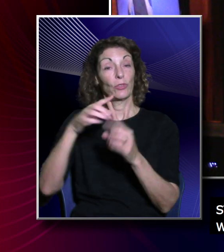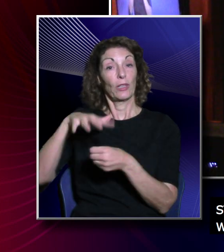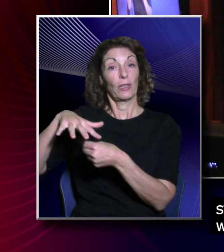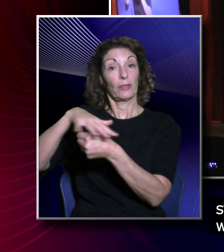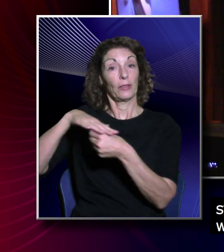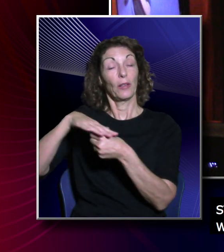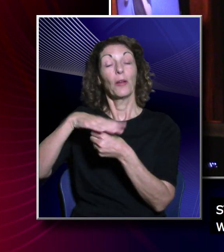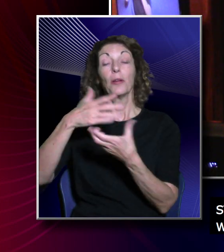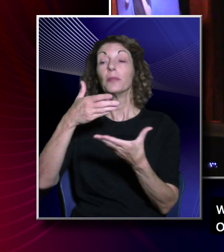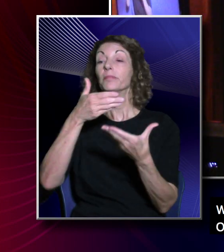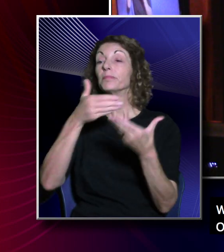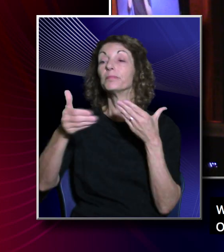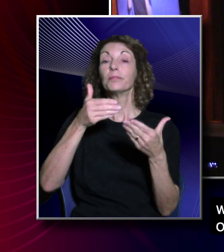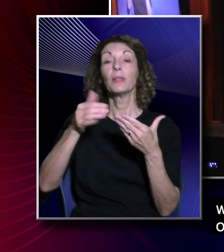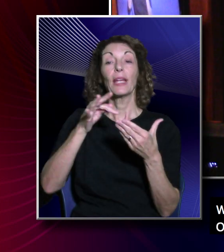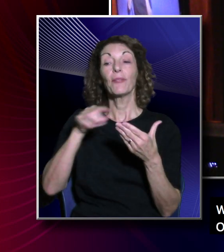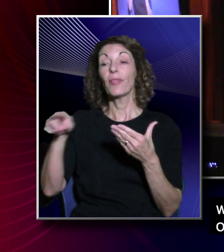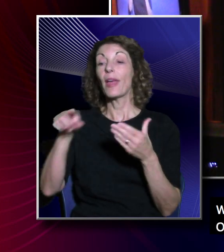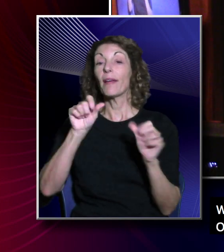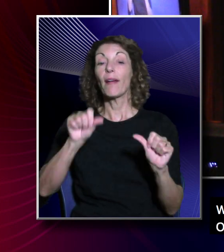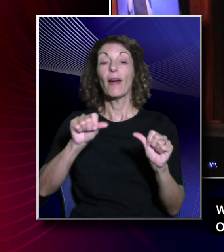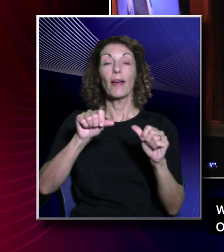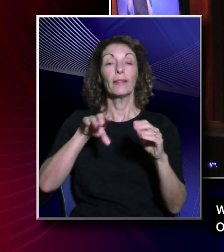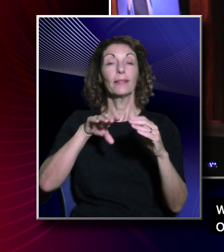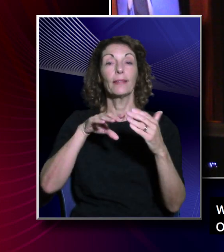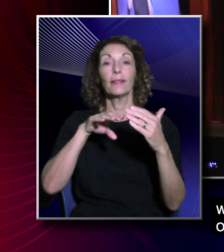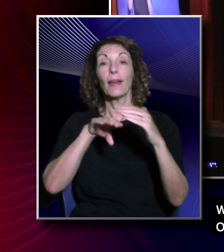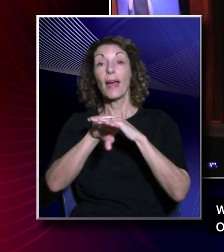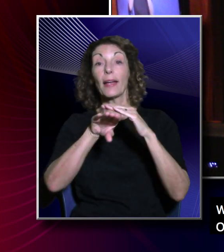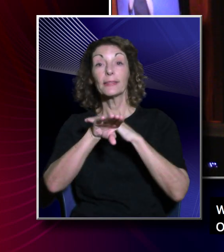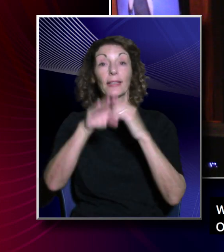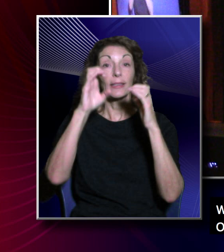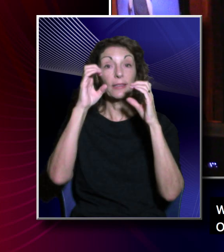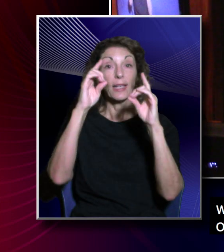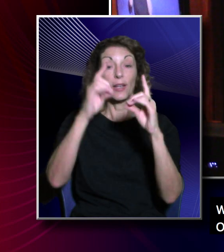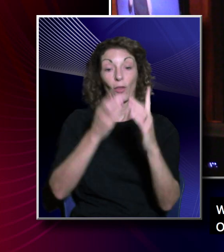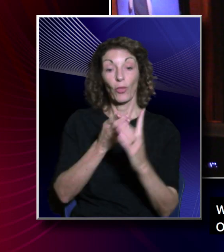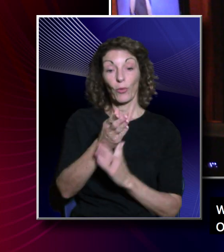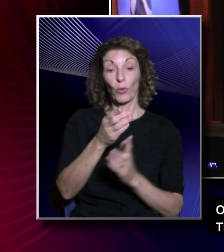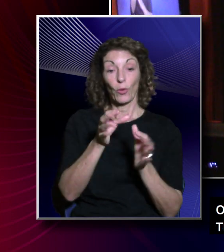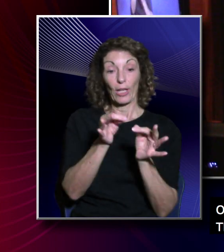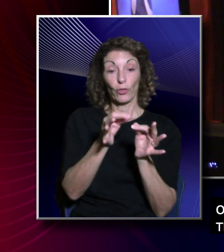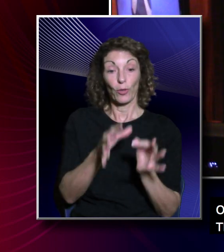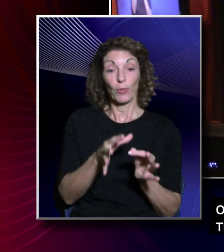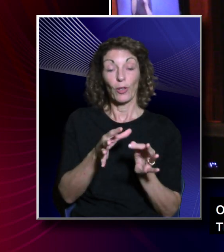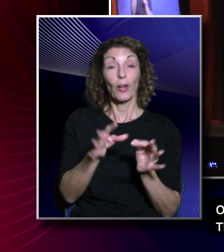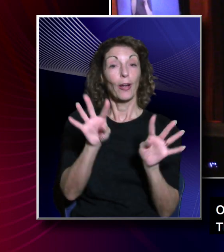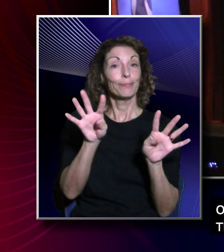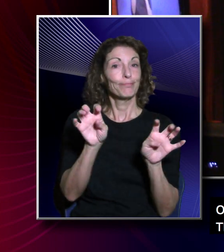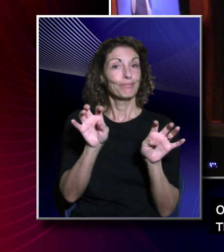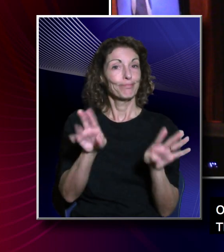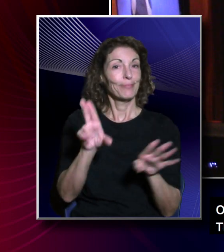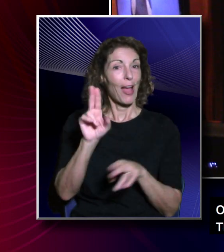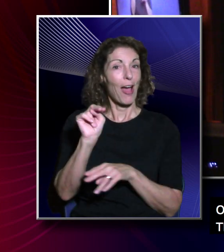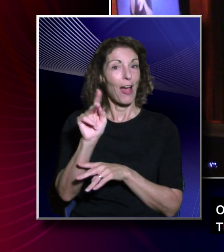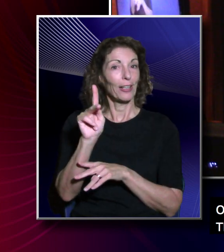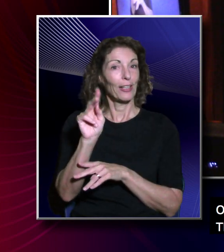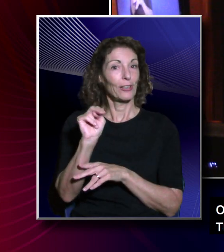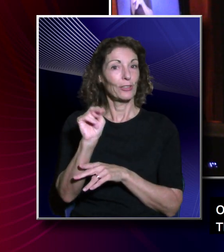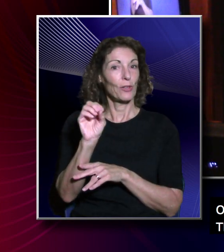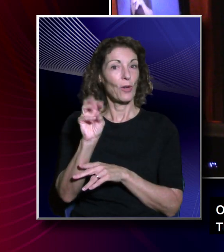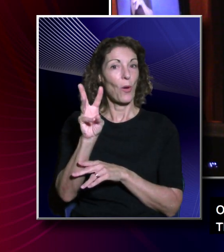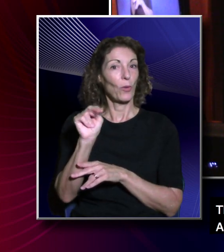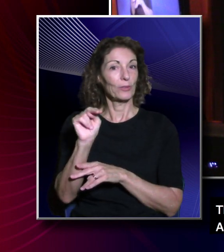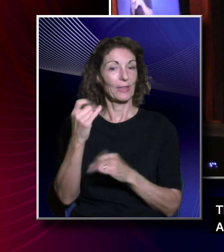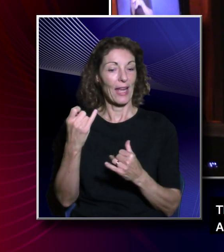whether or not they have the ability to access their education through an interpreter is unknown at this time, and it's one of the